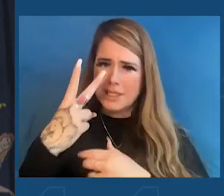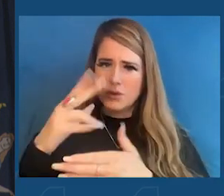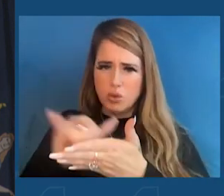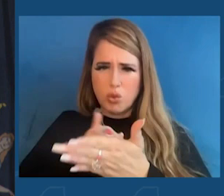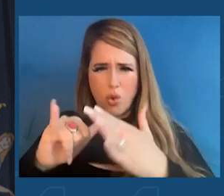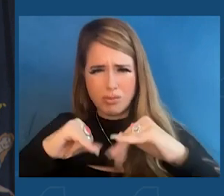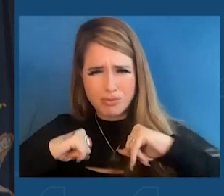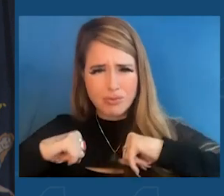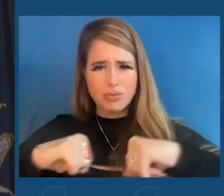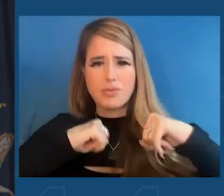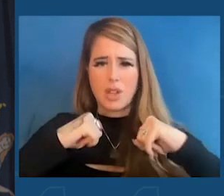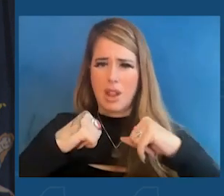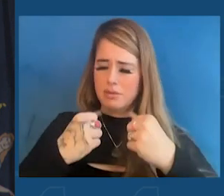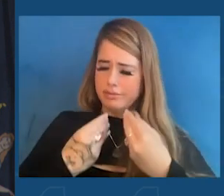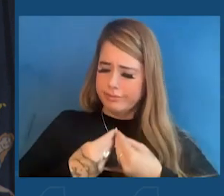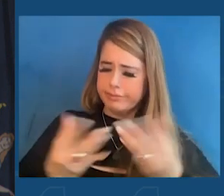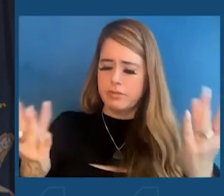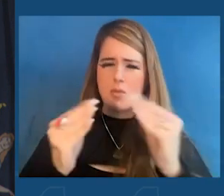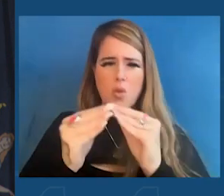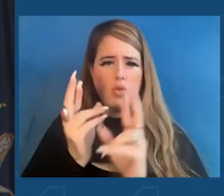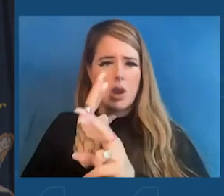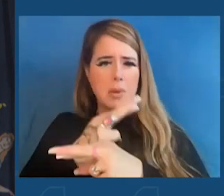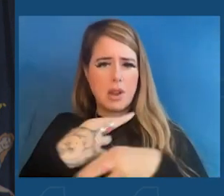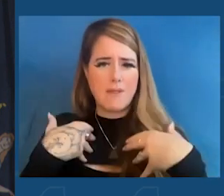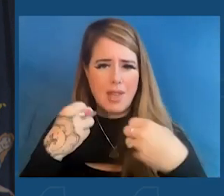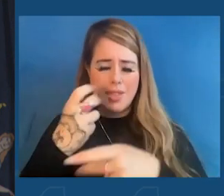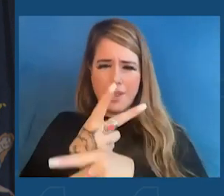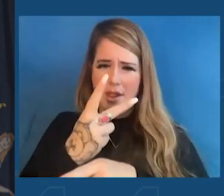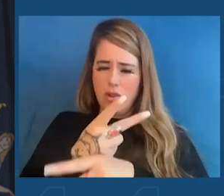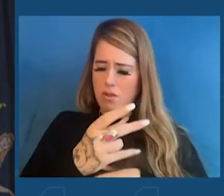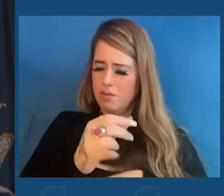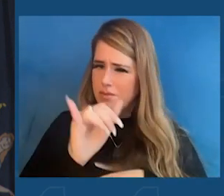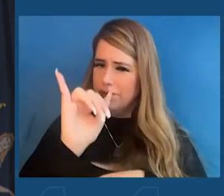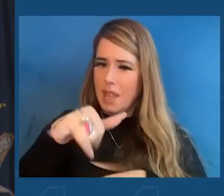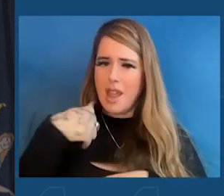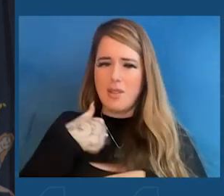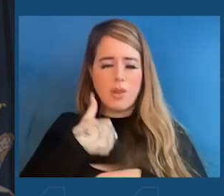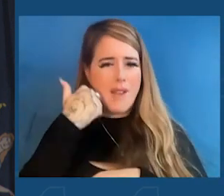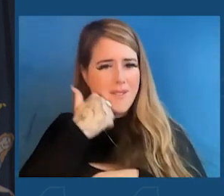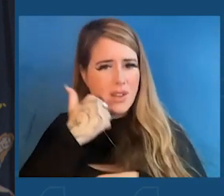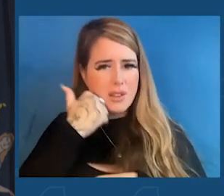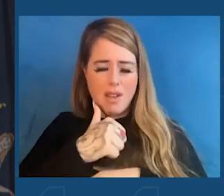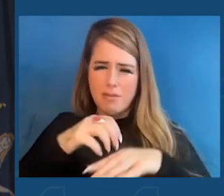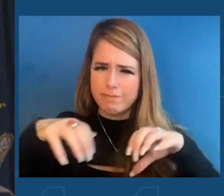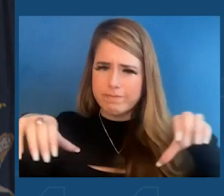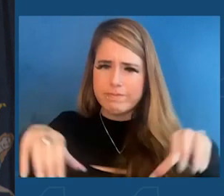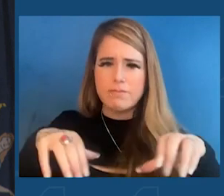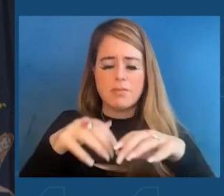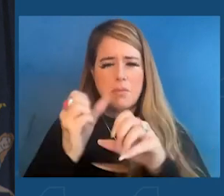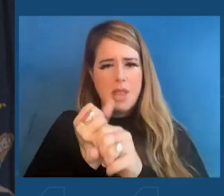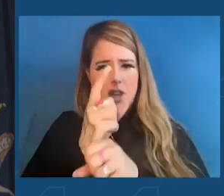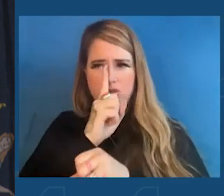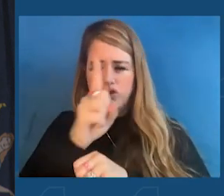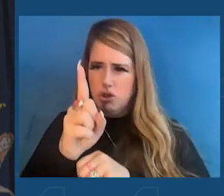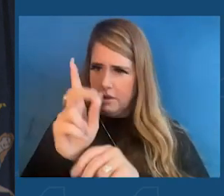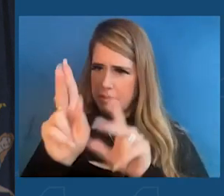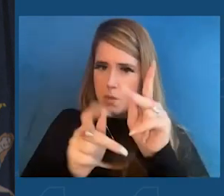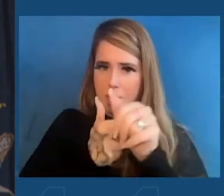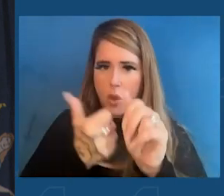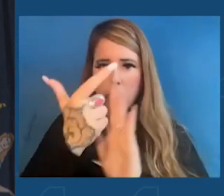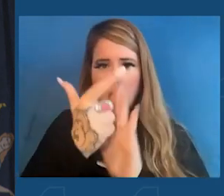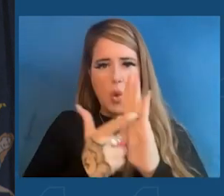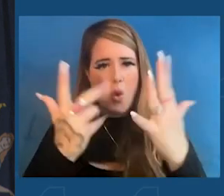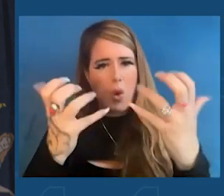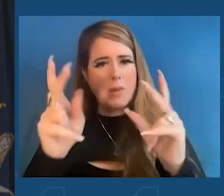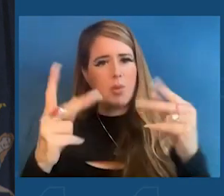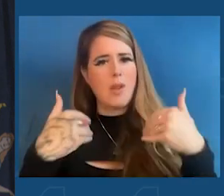expand access to reproductive health care. And that's what we're doing today and every day, enacting and enforcing laws to protect people's basic right to their own